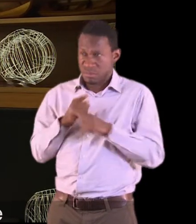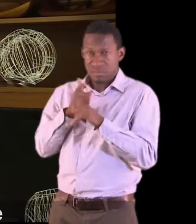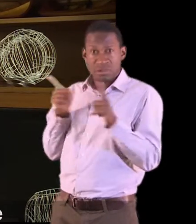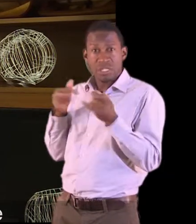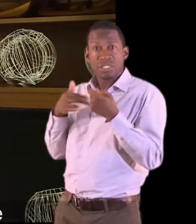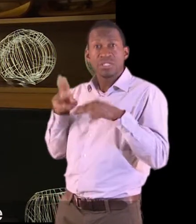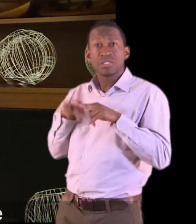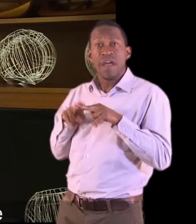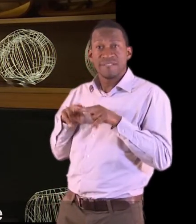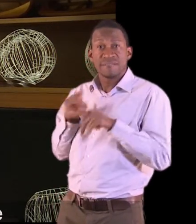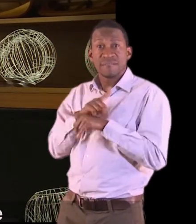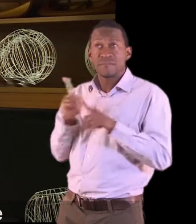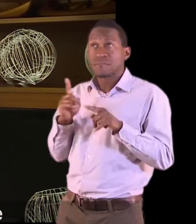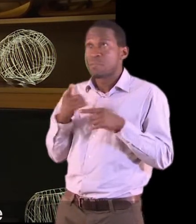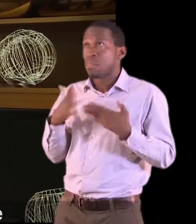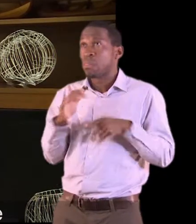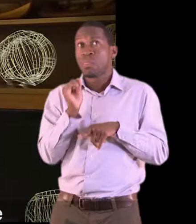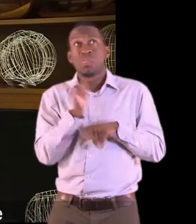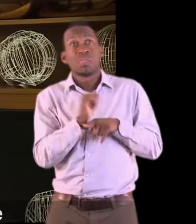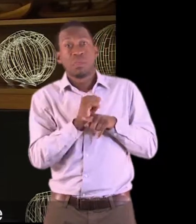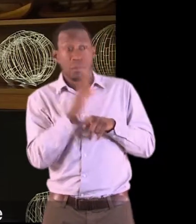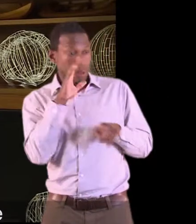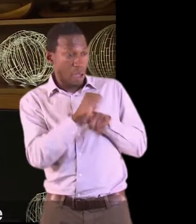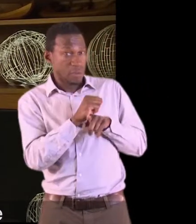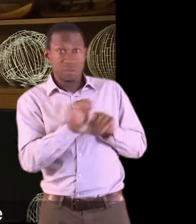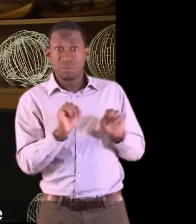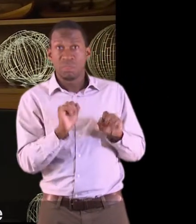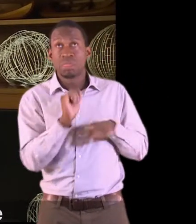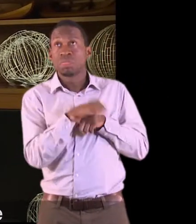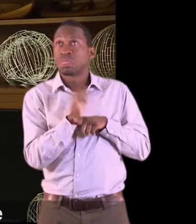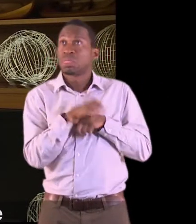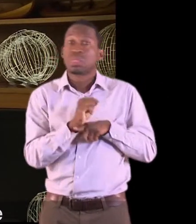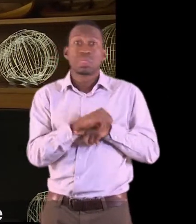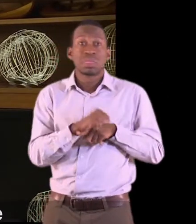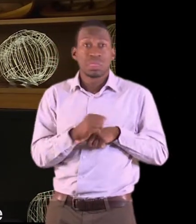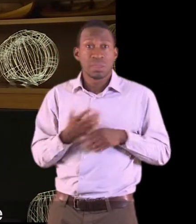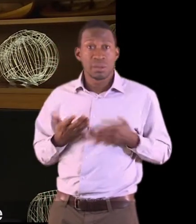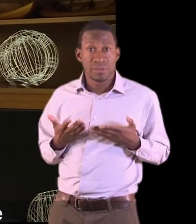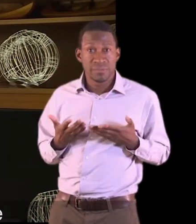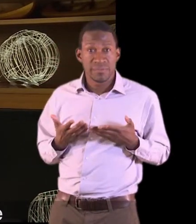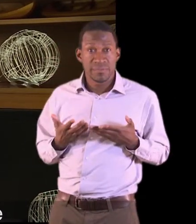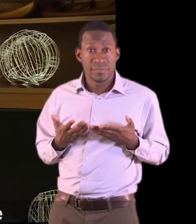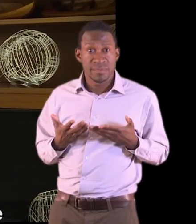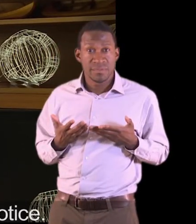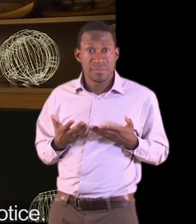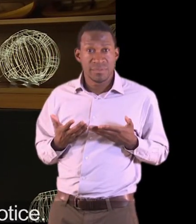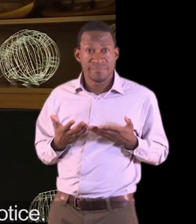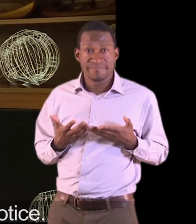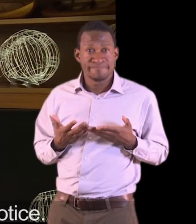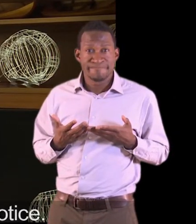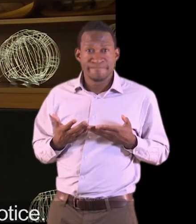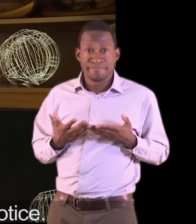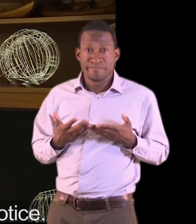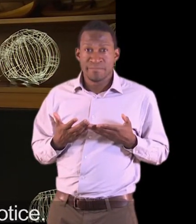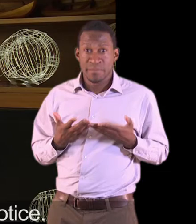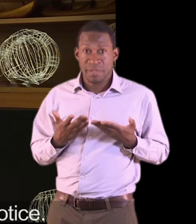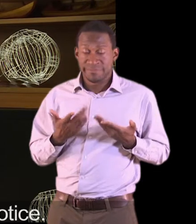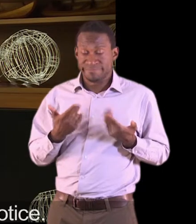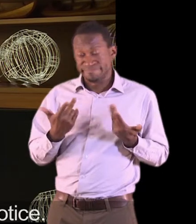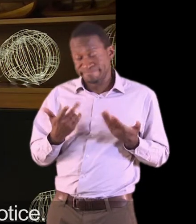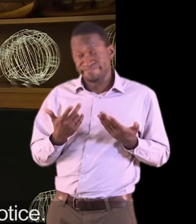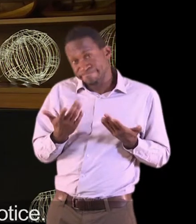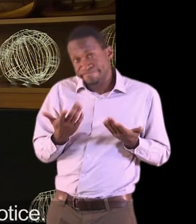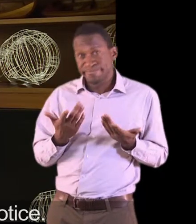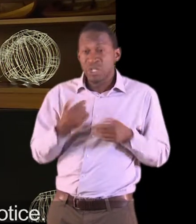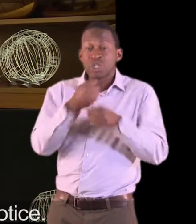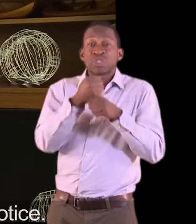It was awful. And the staff didn't seem to notice. The staff didn't seem to notice.